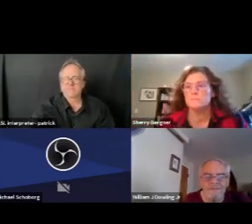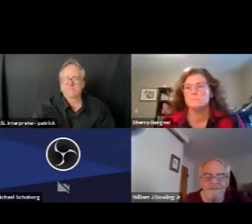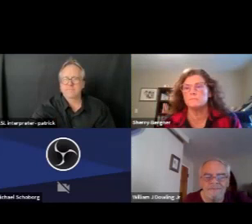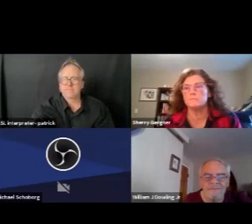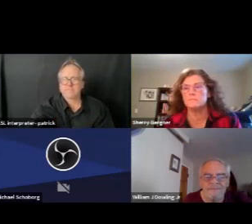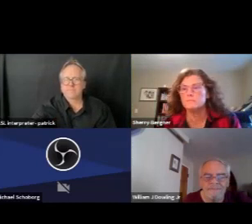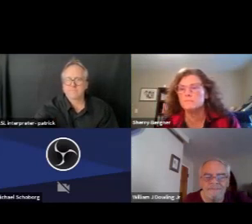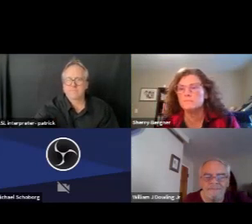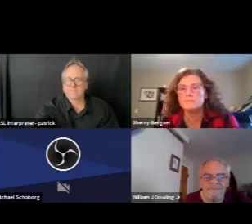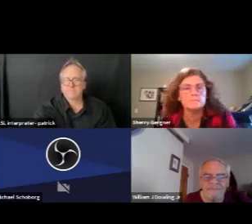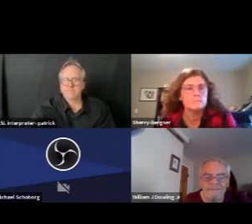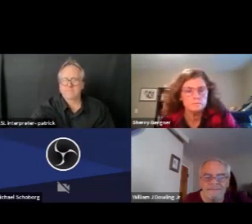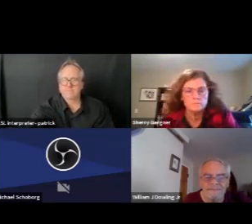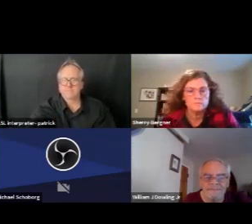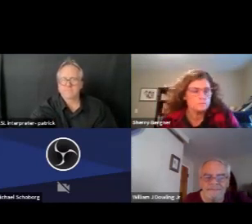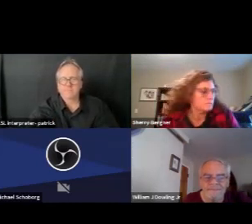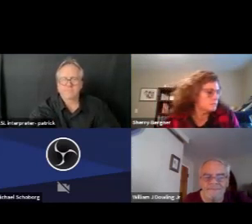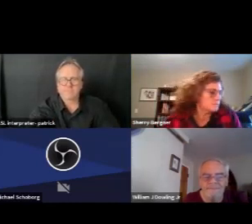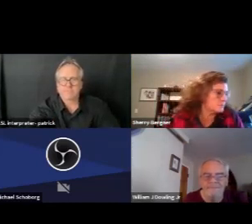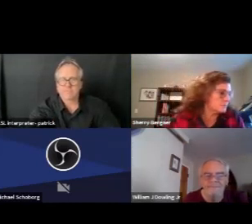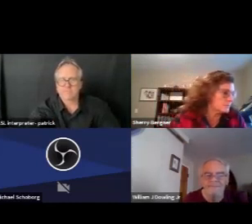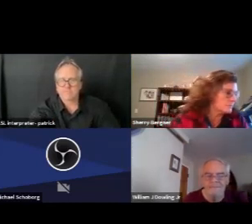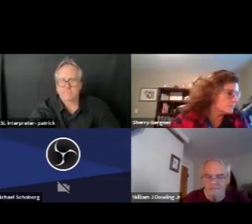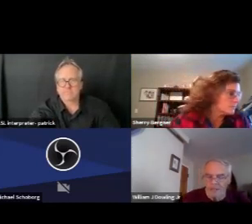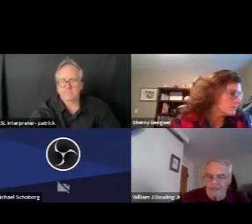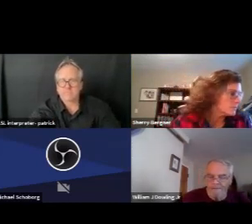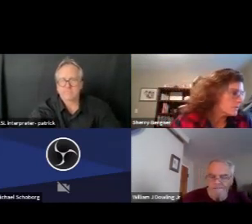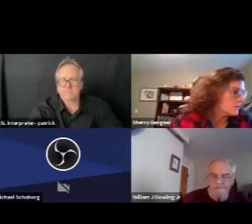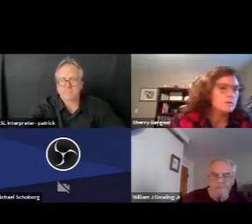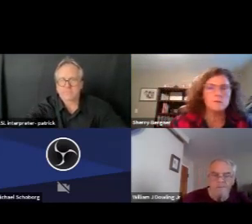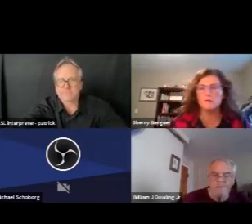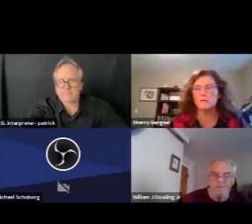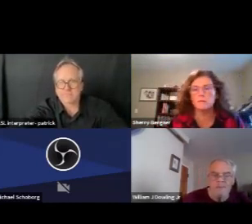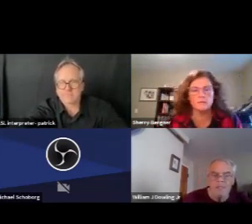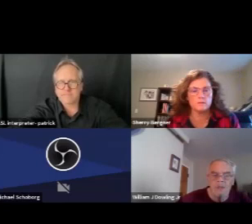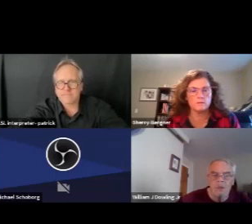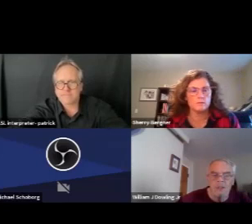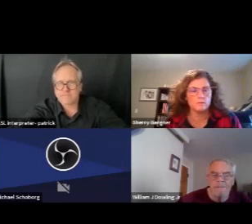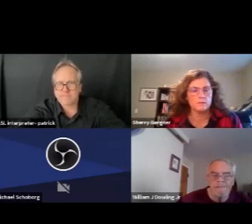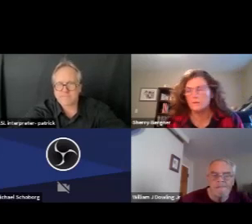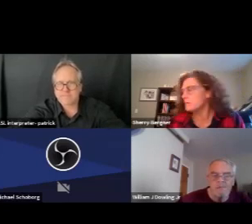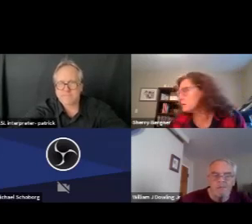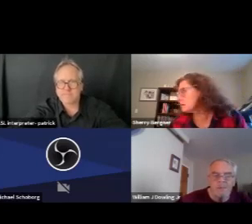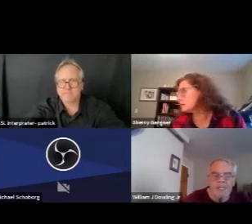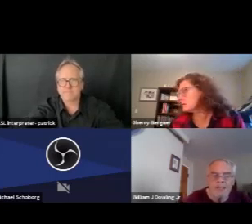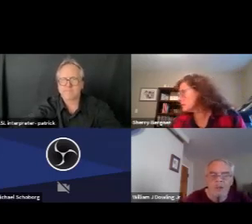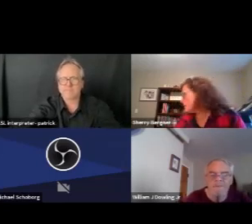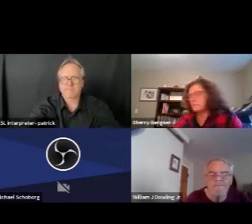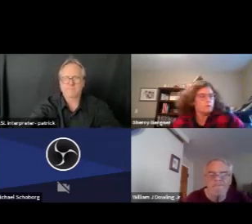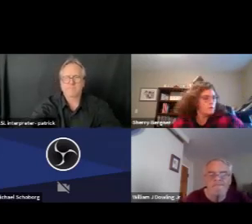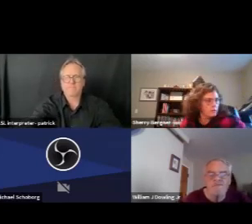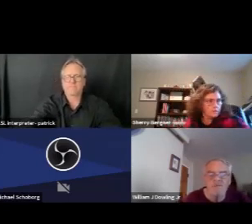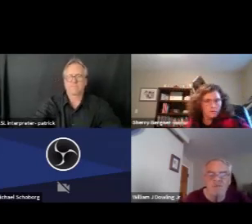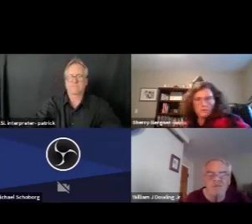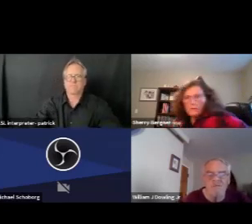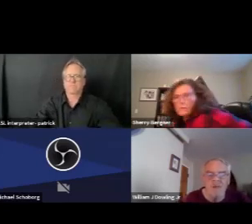presentations. So it's an honor to be presenting in front of so many people given the circumstances. And today